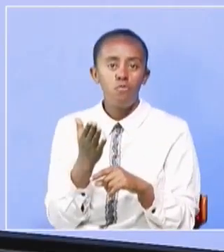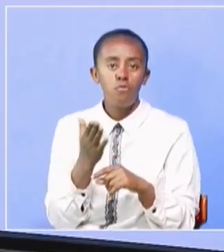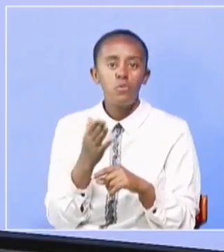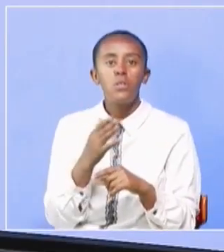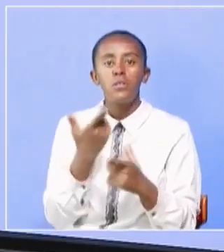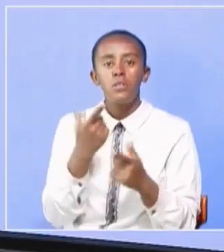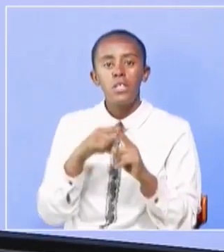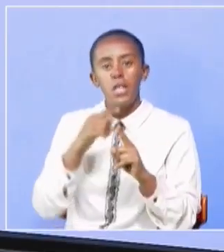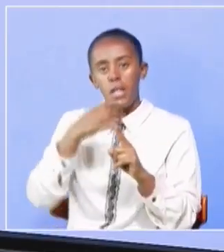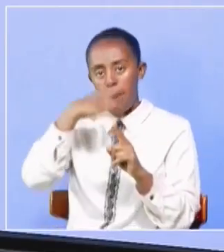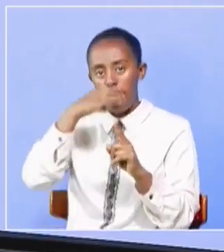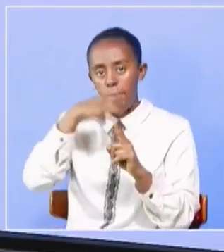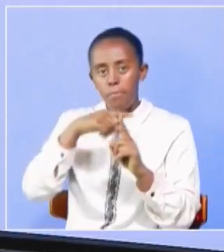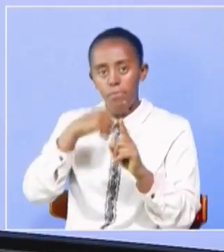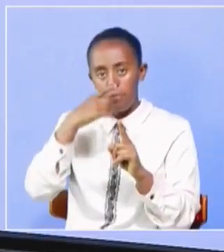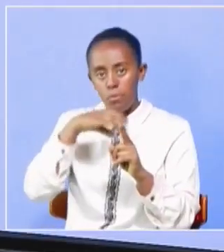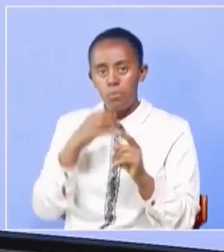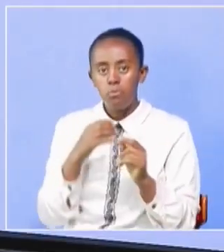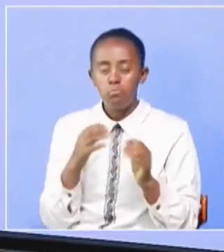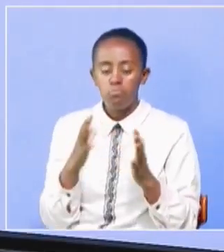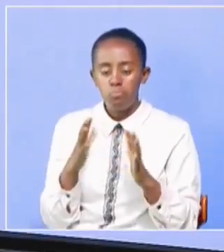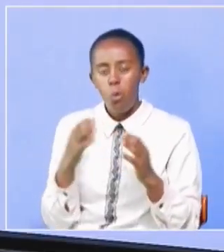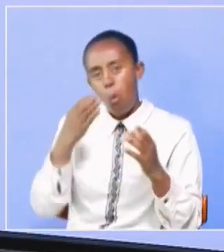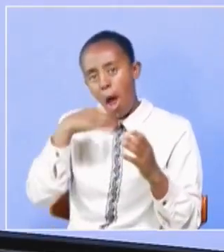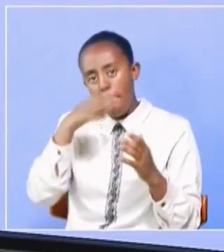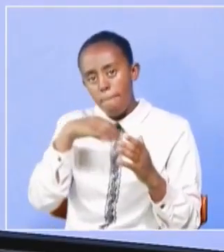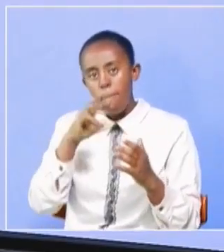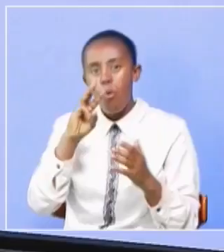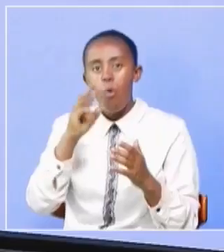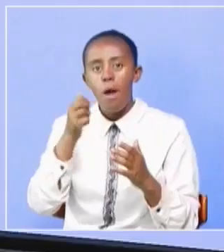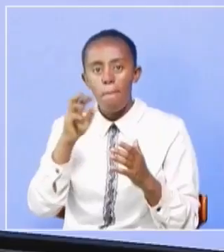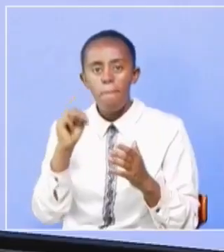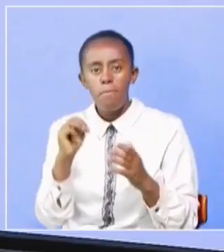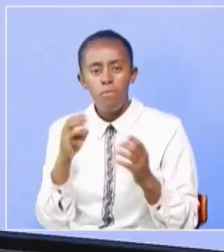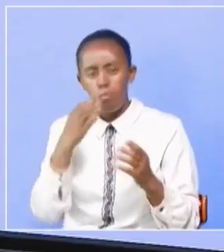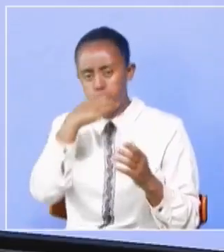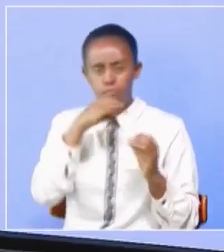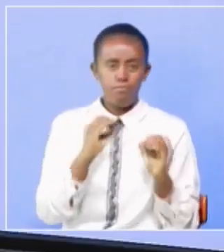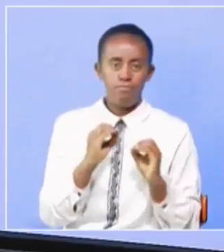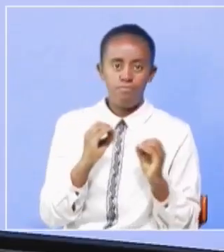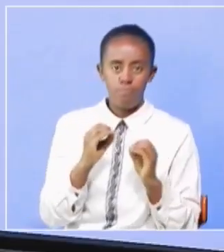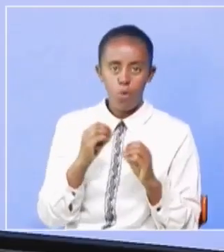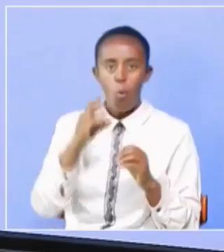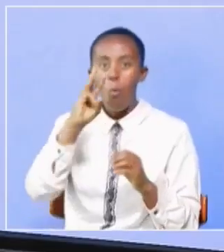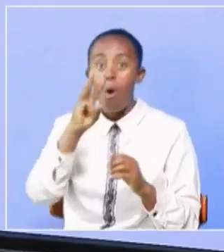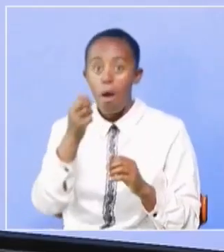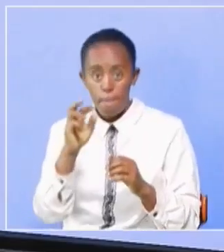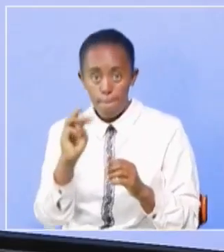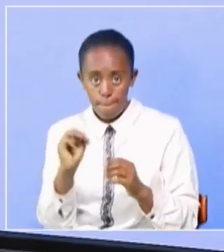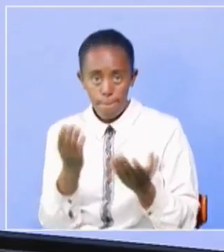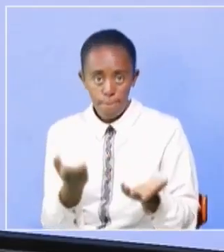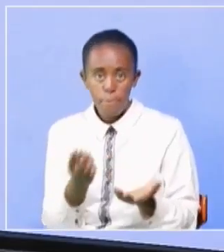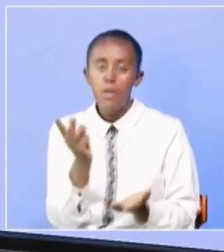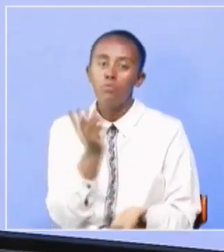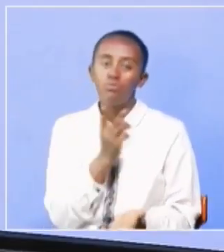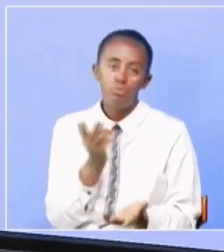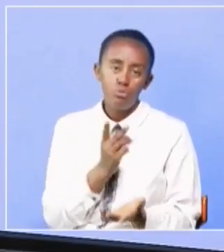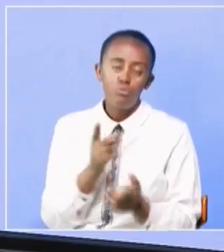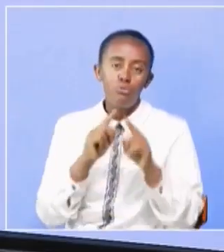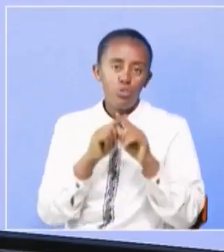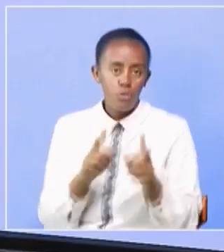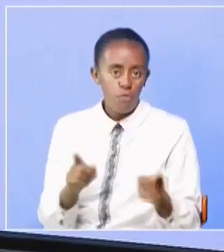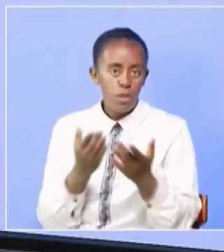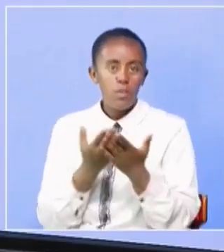temperatures. We have lukewarm or warm, but it may not be hot or cold. So these two are at a